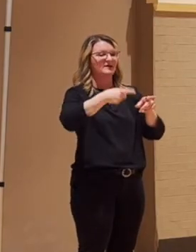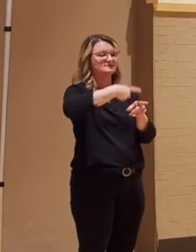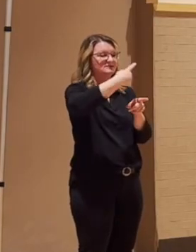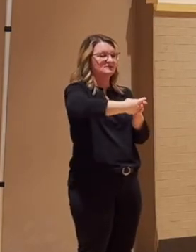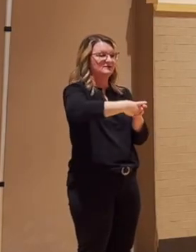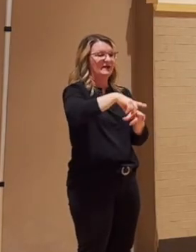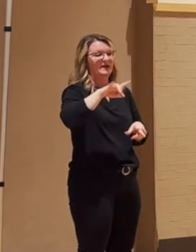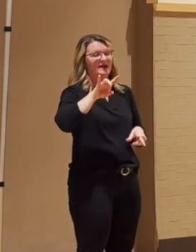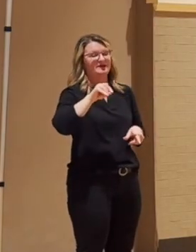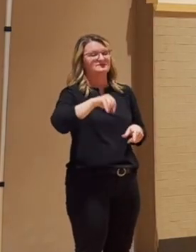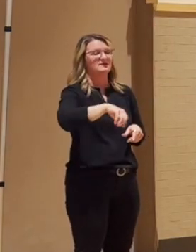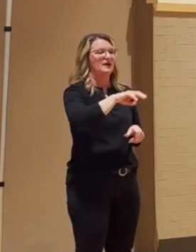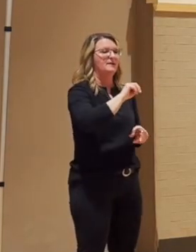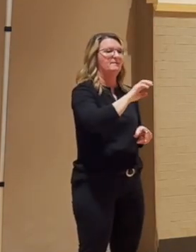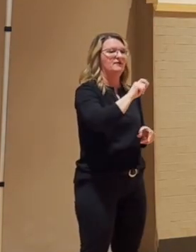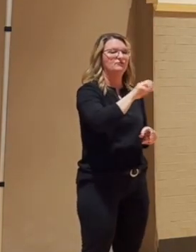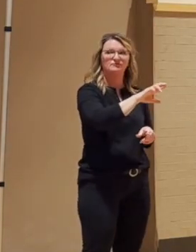of Edison and Martha